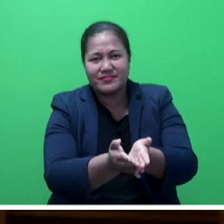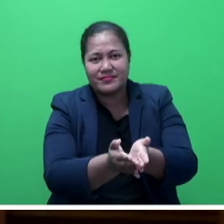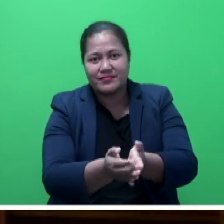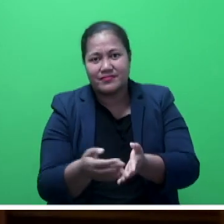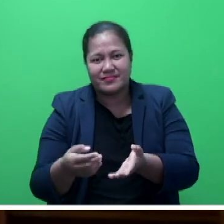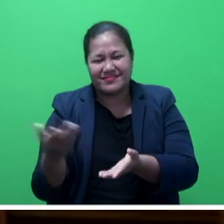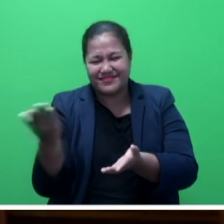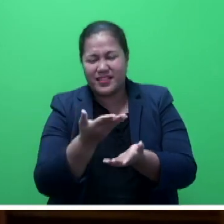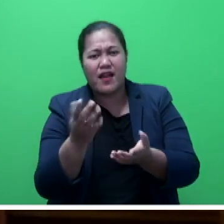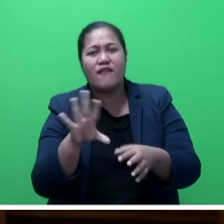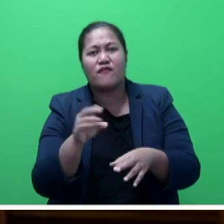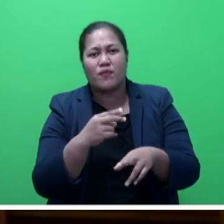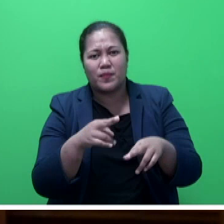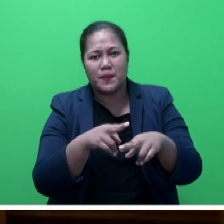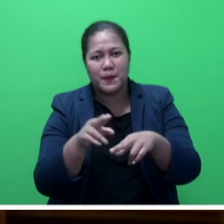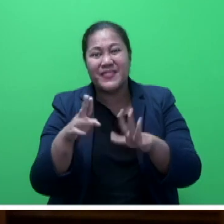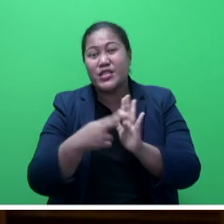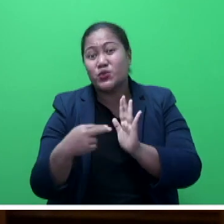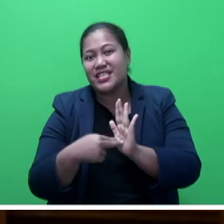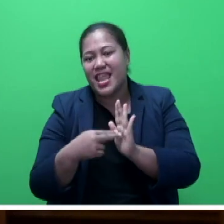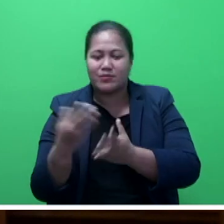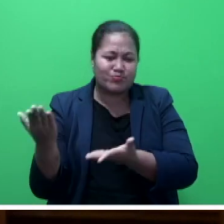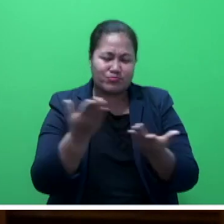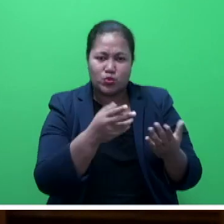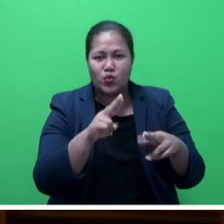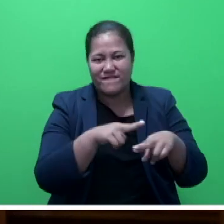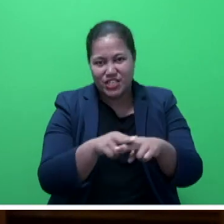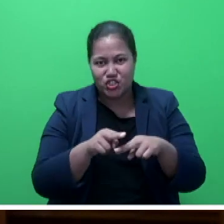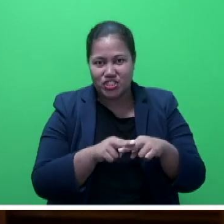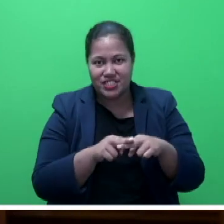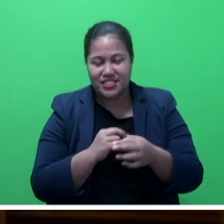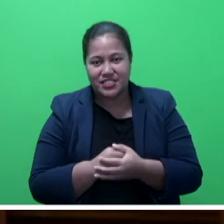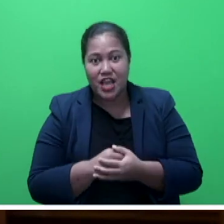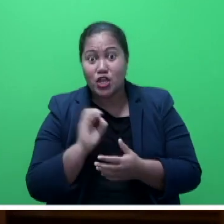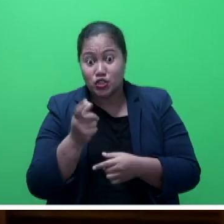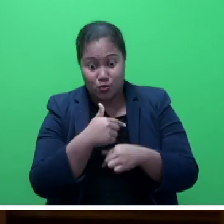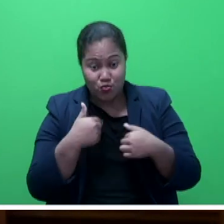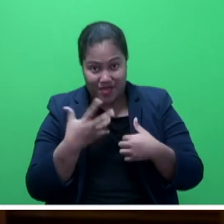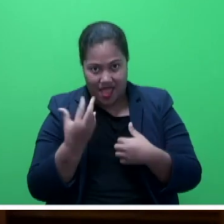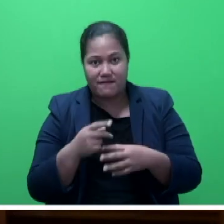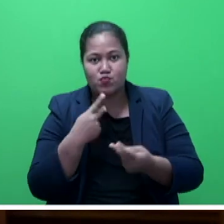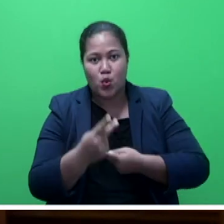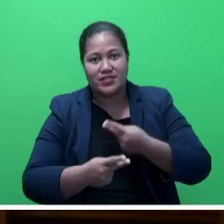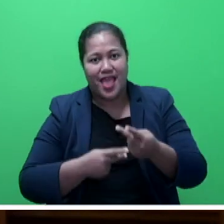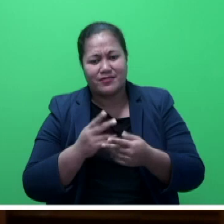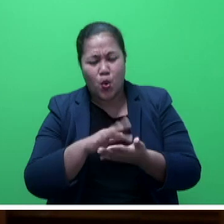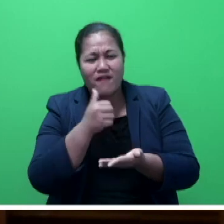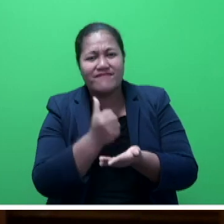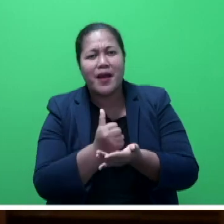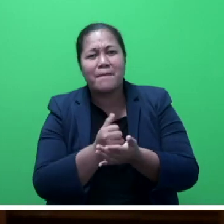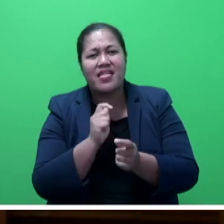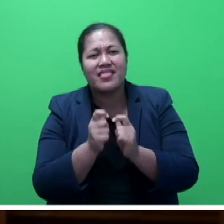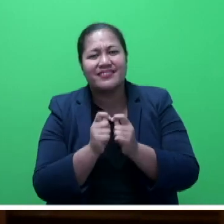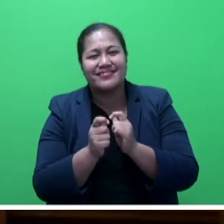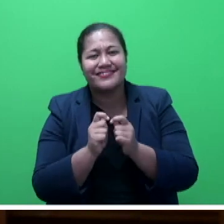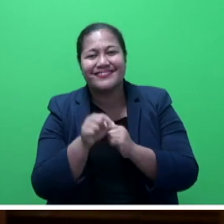delivering cargo to Fiji from New Zealand. We are in the process of confirming these test results, which we